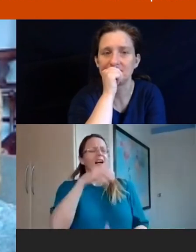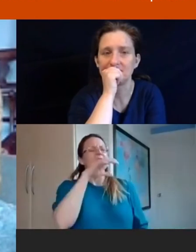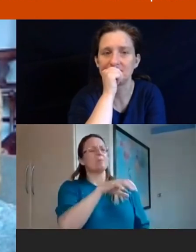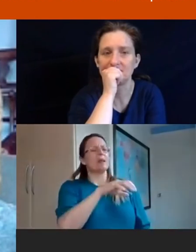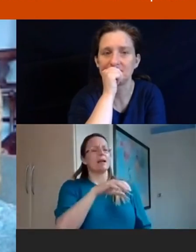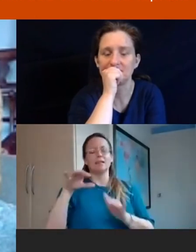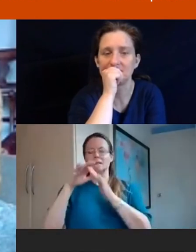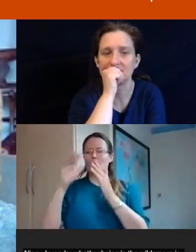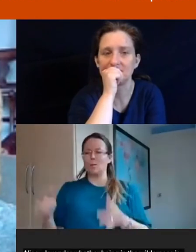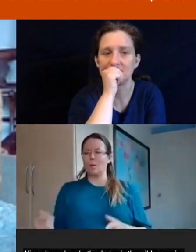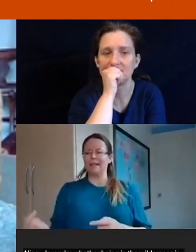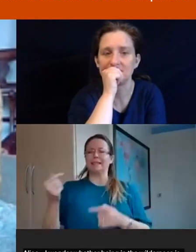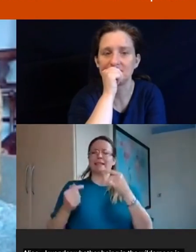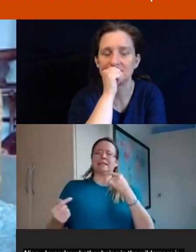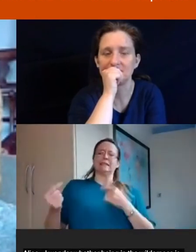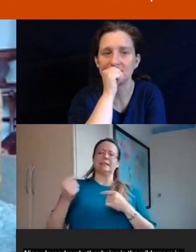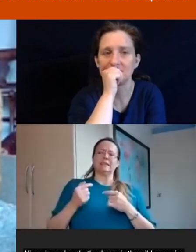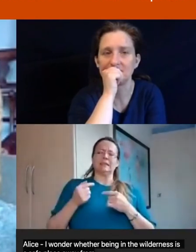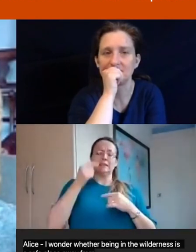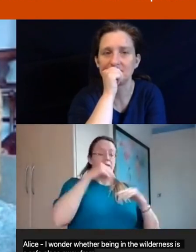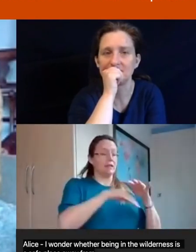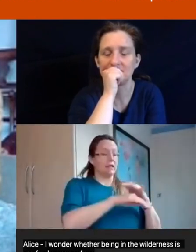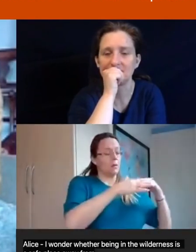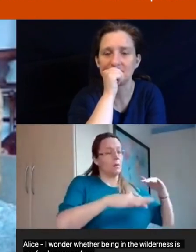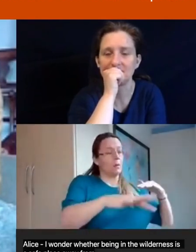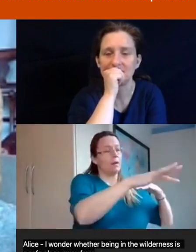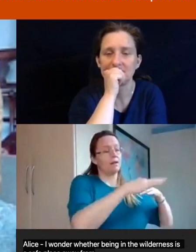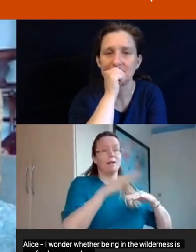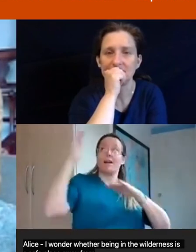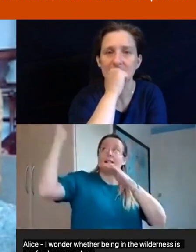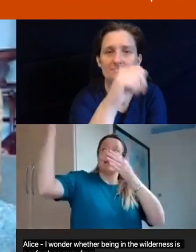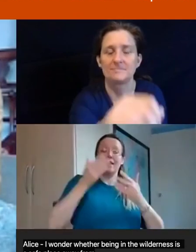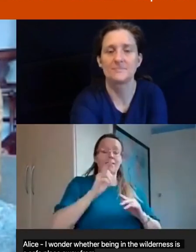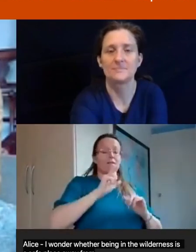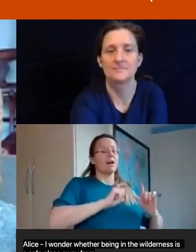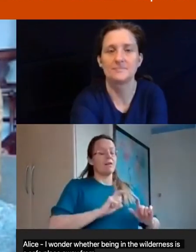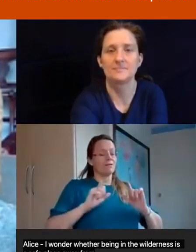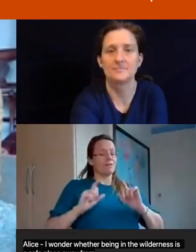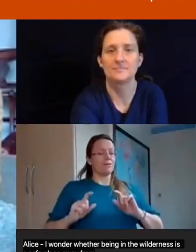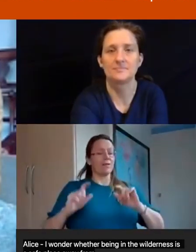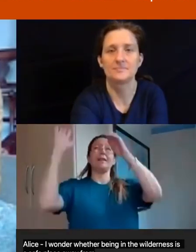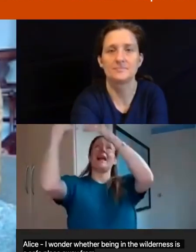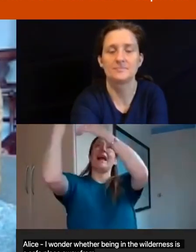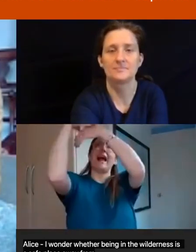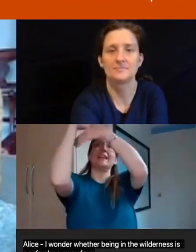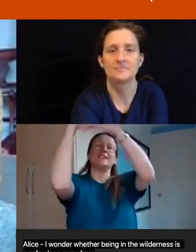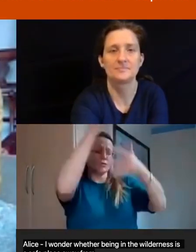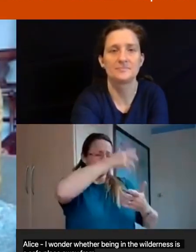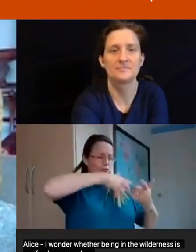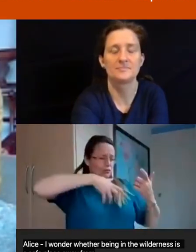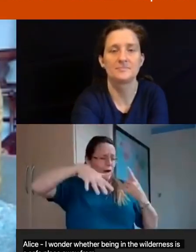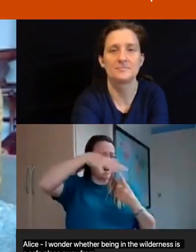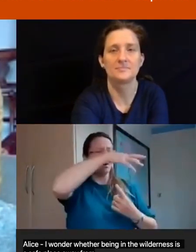the world. If we can gain comfort that God will send an angel to surround us when